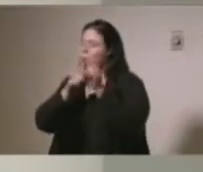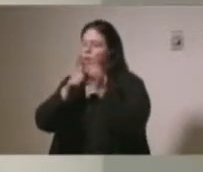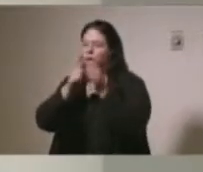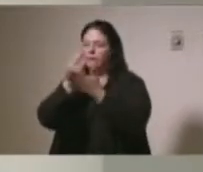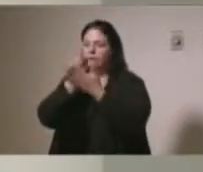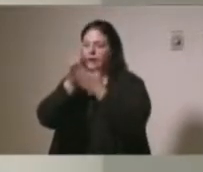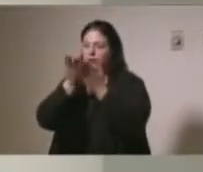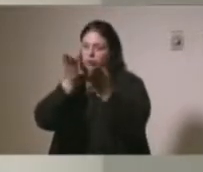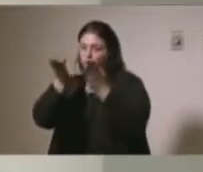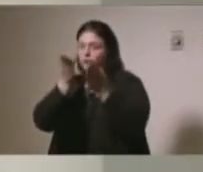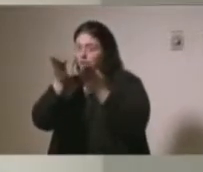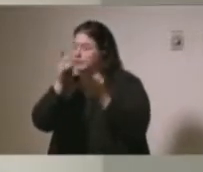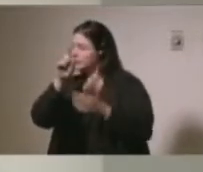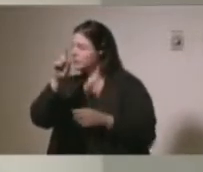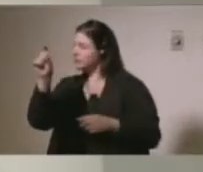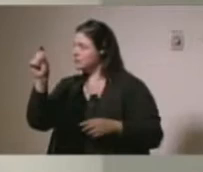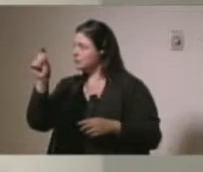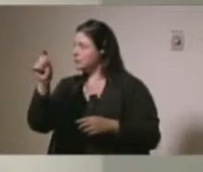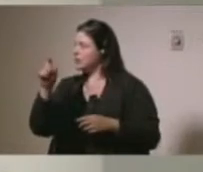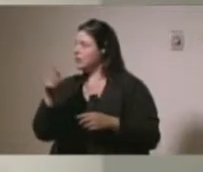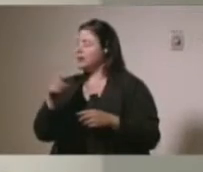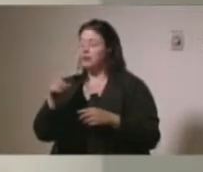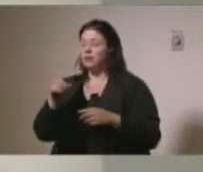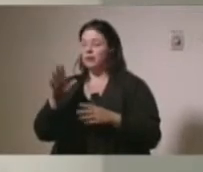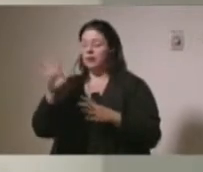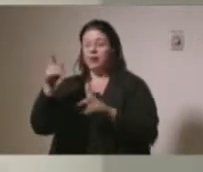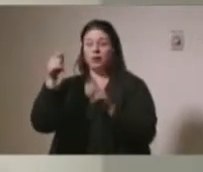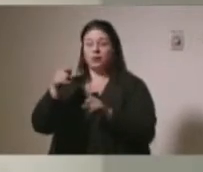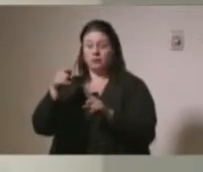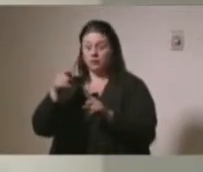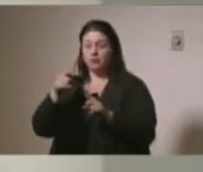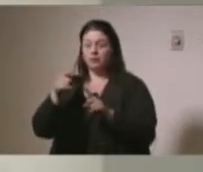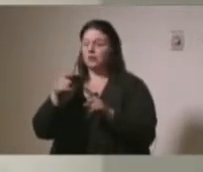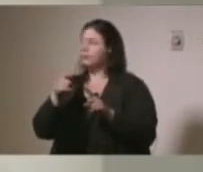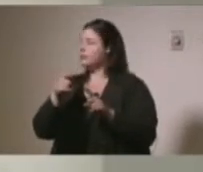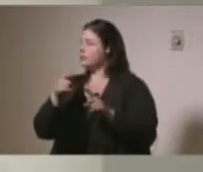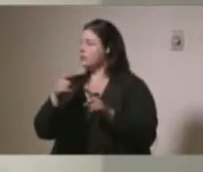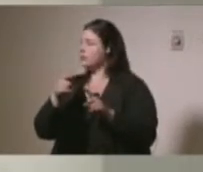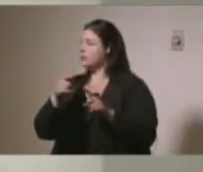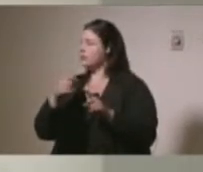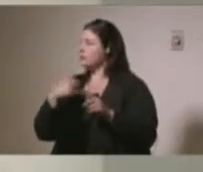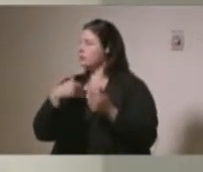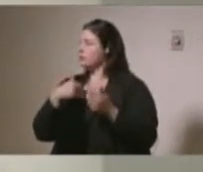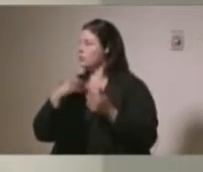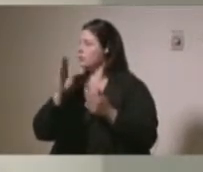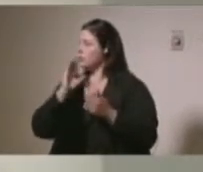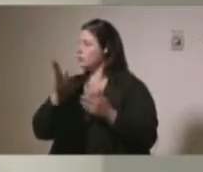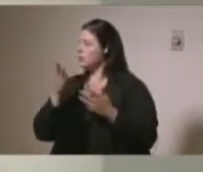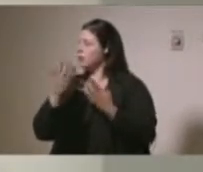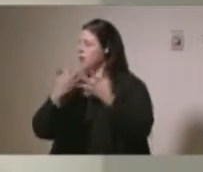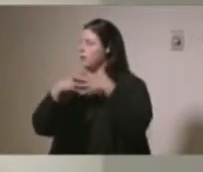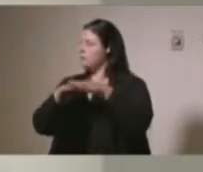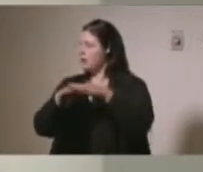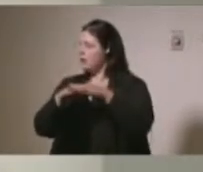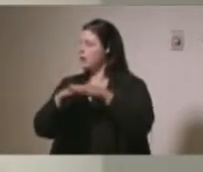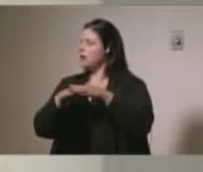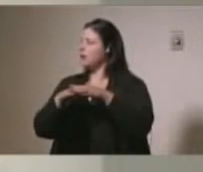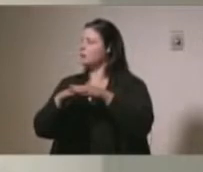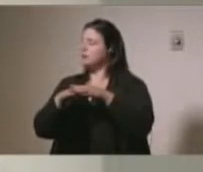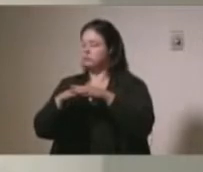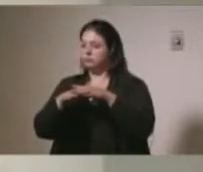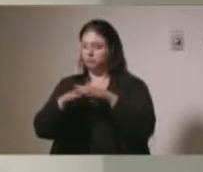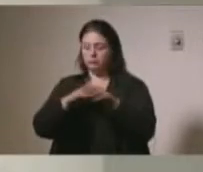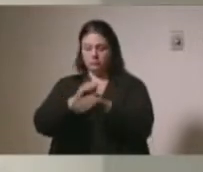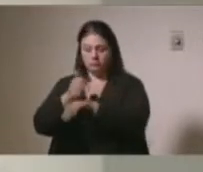that's effectively what the plan is saying is we're going to be a mail logistics, but our biggest part is going to be